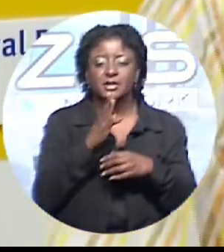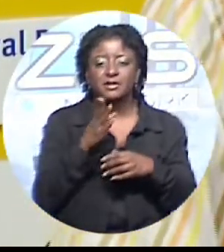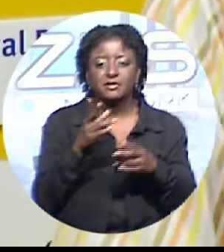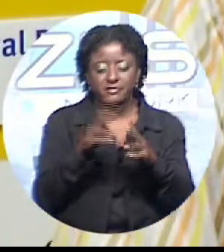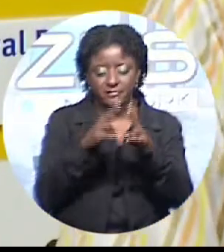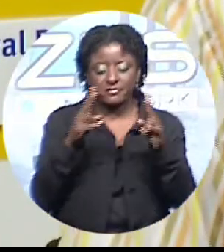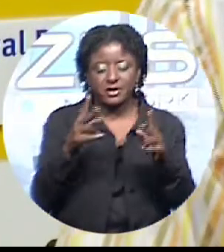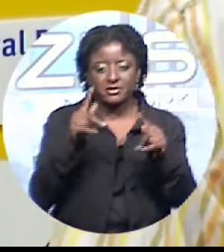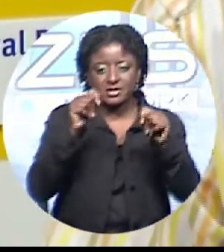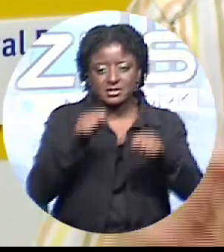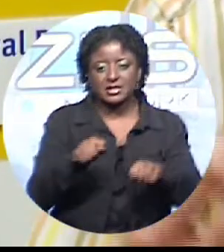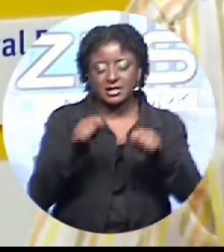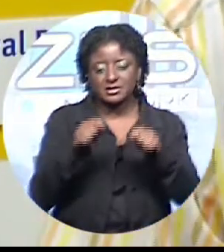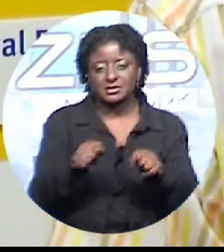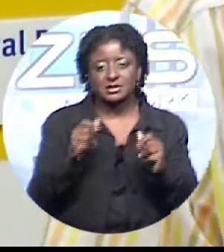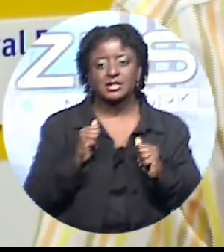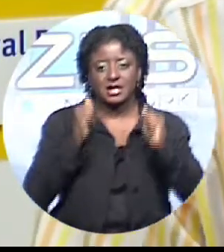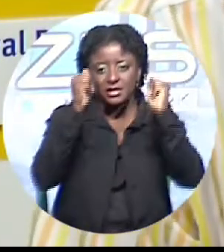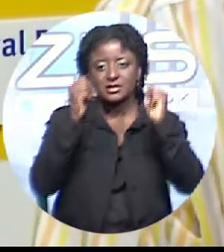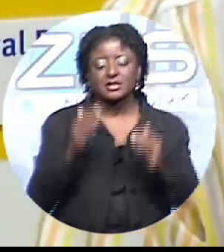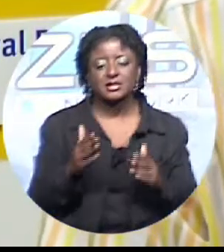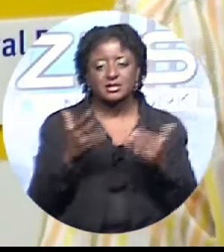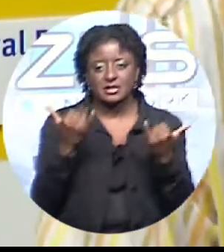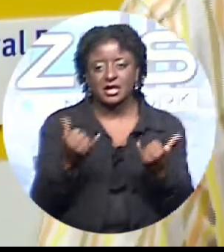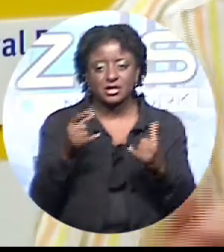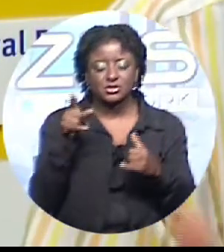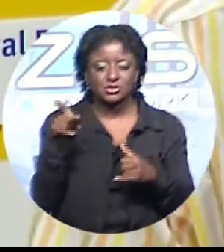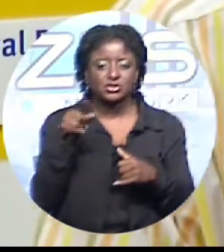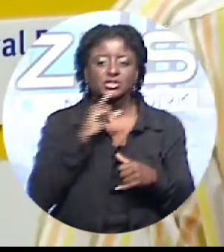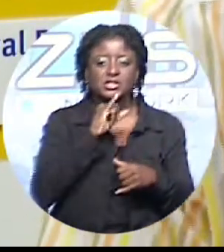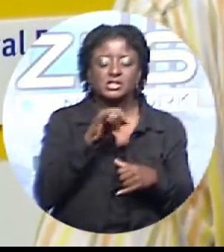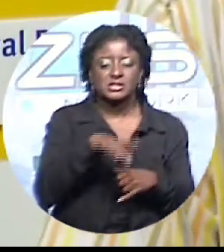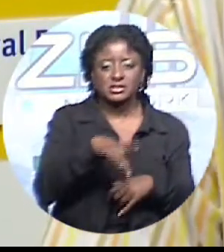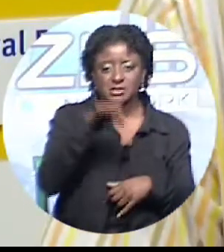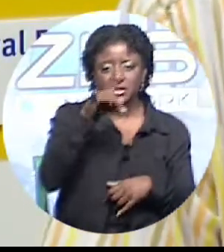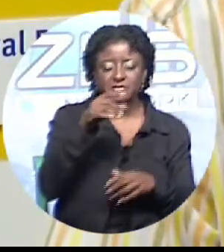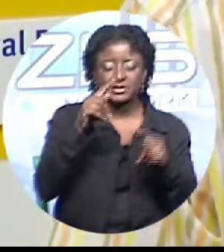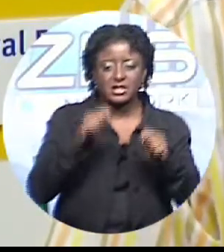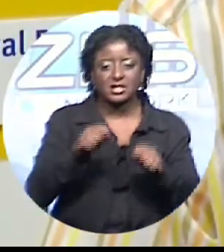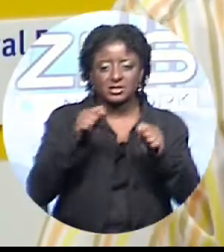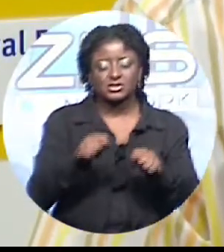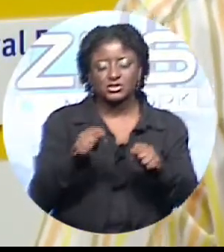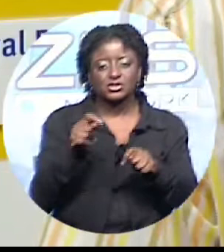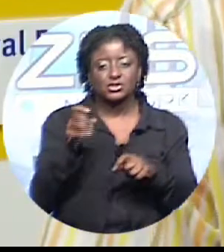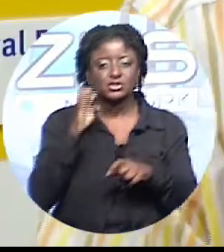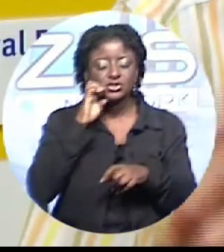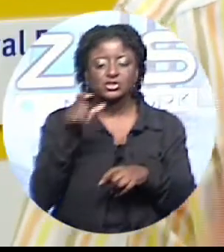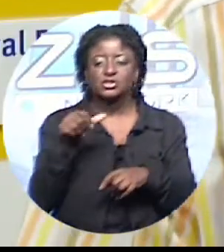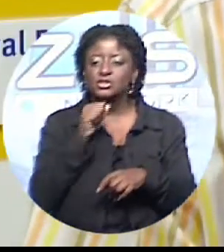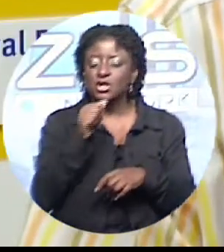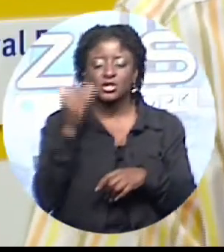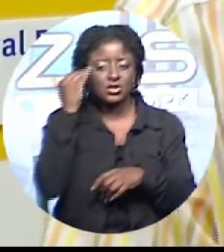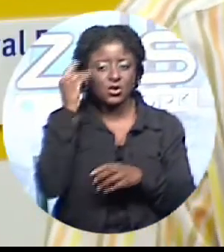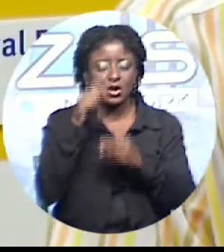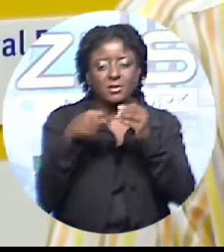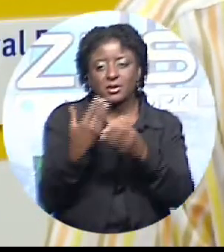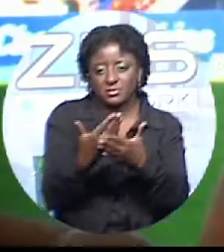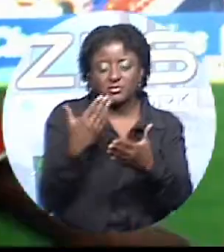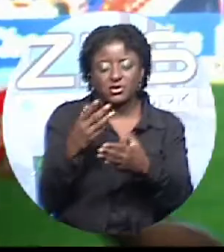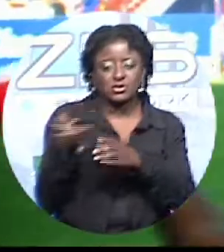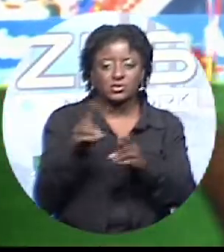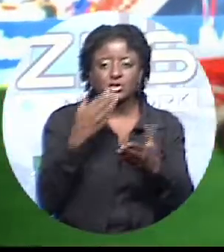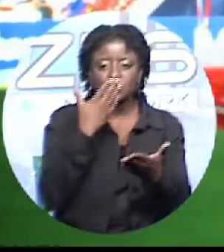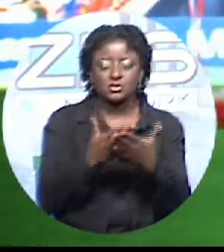athlete, obviously, and now she's discovering talents she did not know about before, I think. So she is really doing a very good